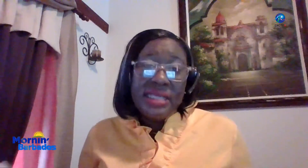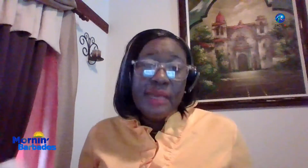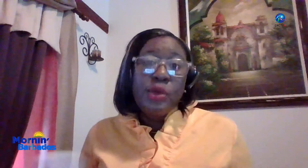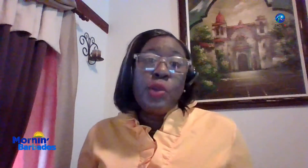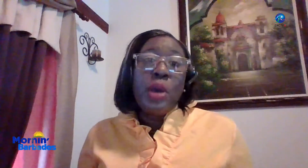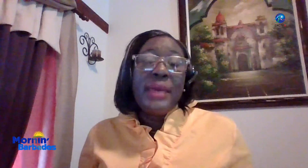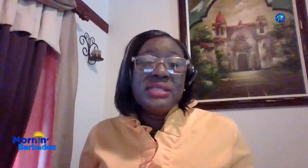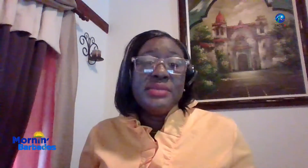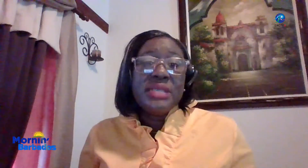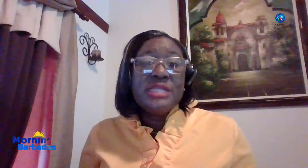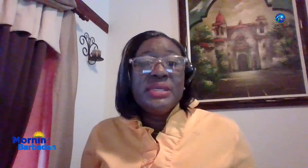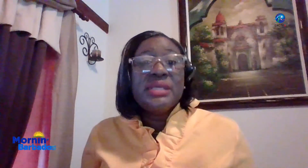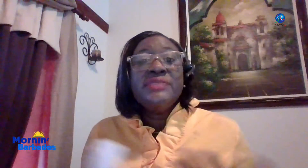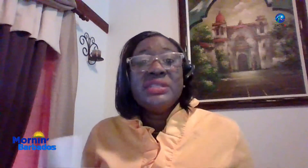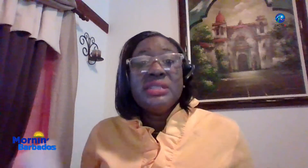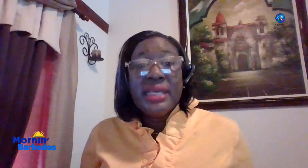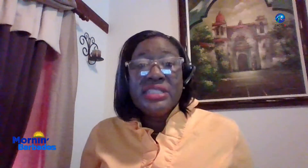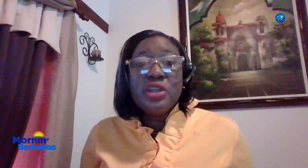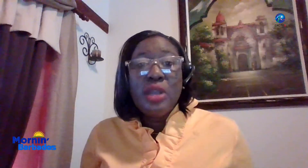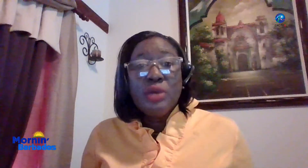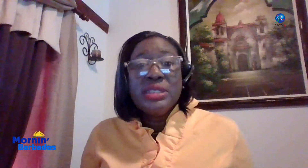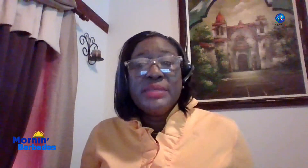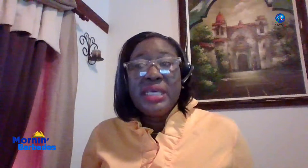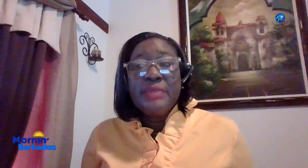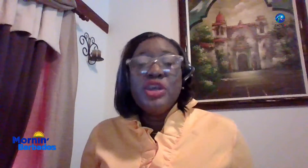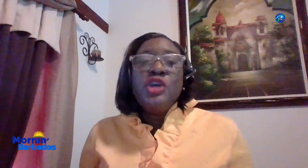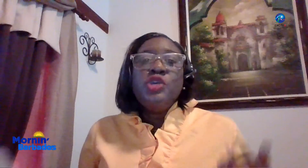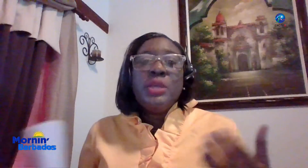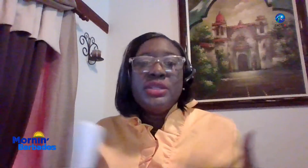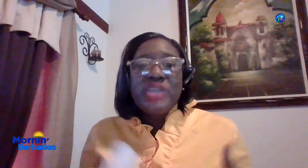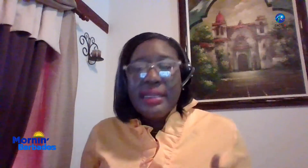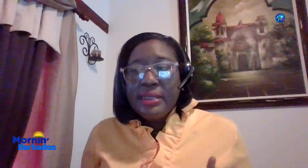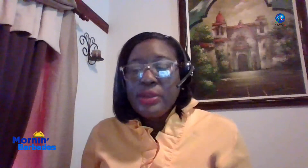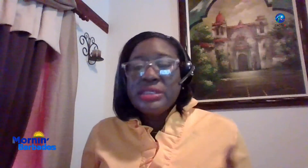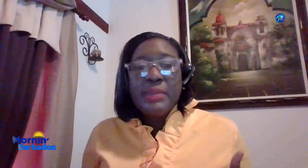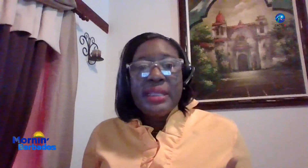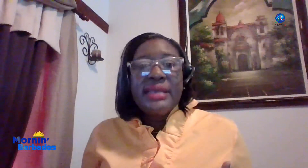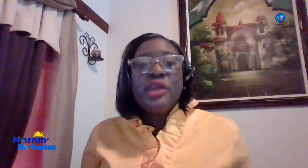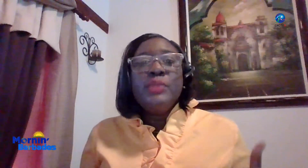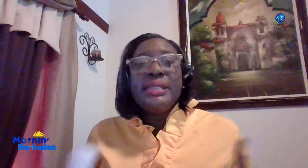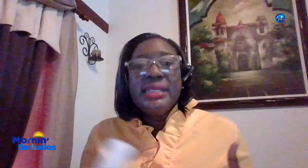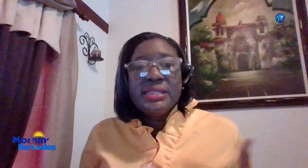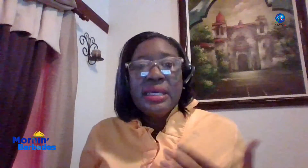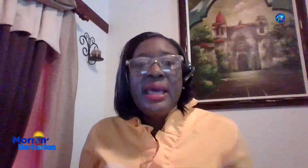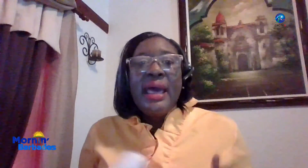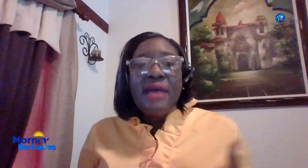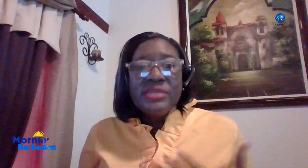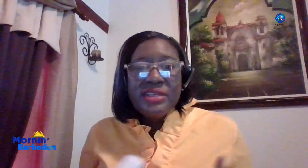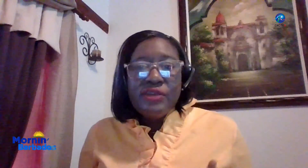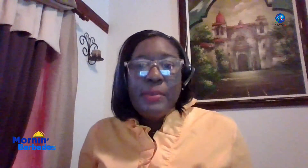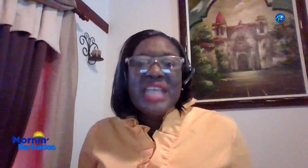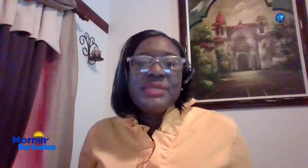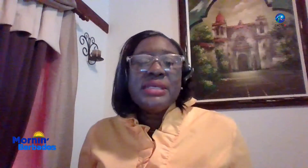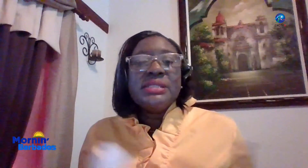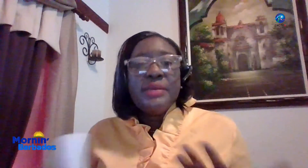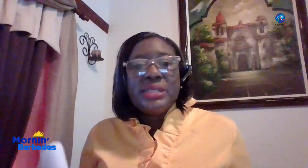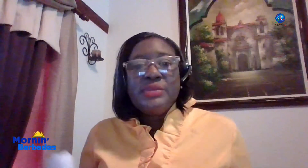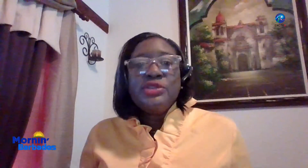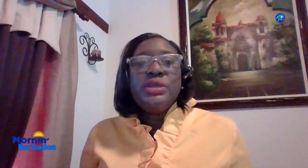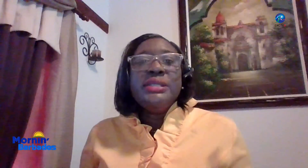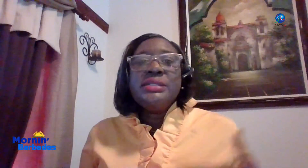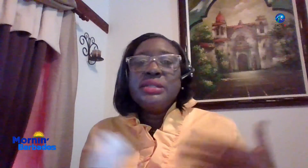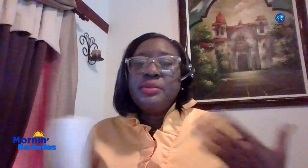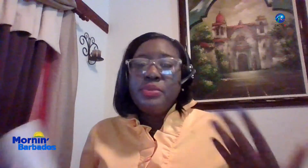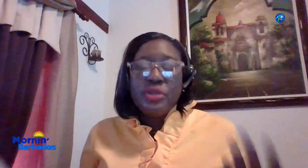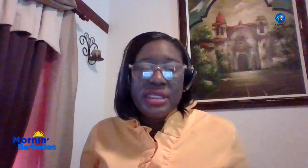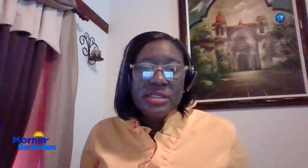you can't take more than one mask sometimes, because if the lines are long, sometimes you may be chatting or something like that, you may need to have a different mask, because sometimes